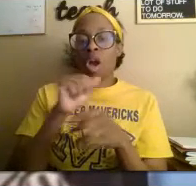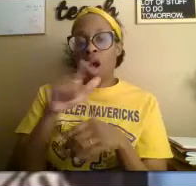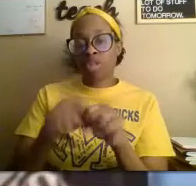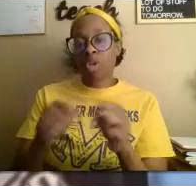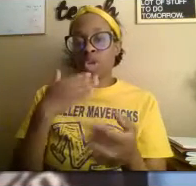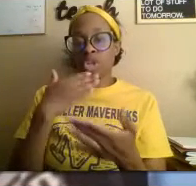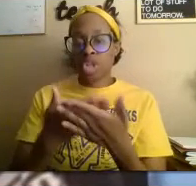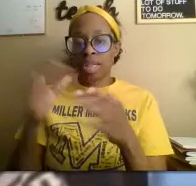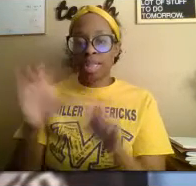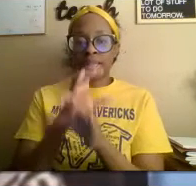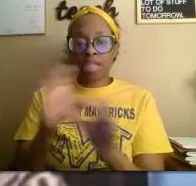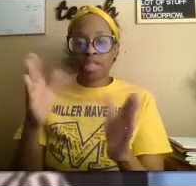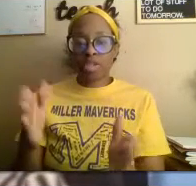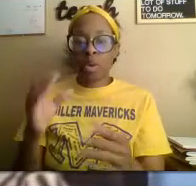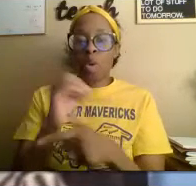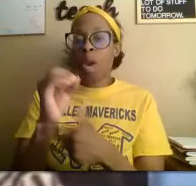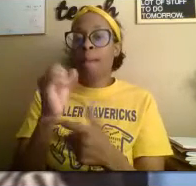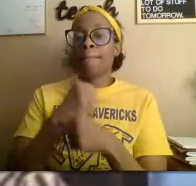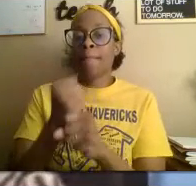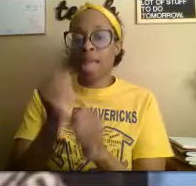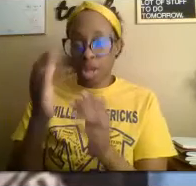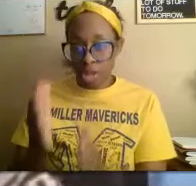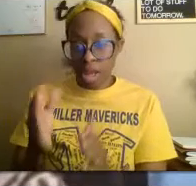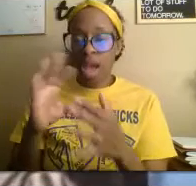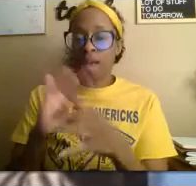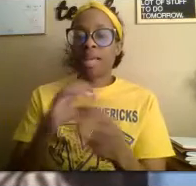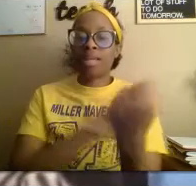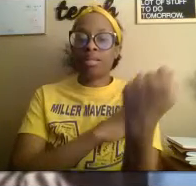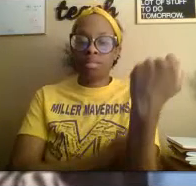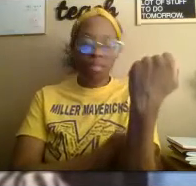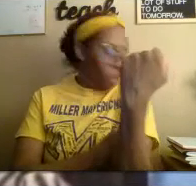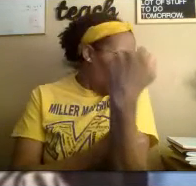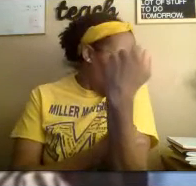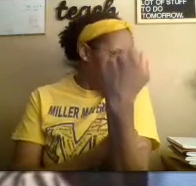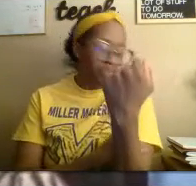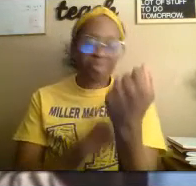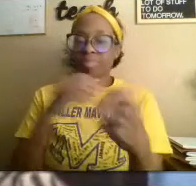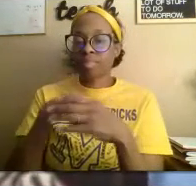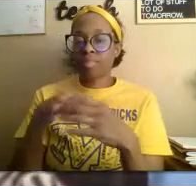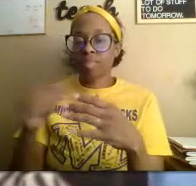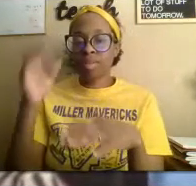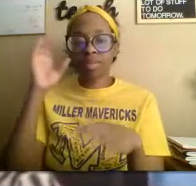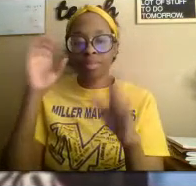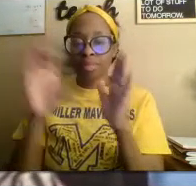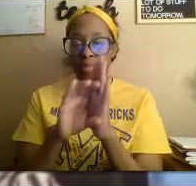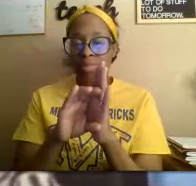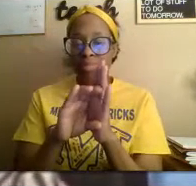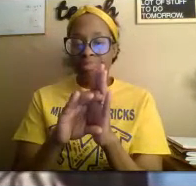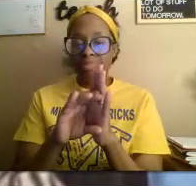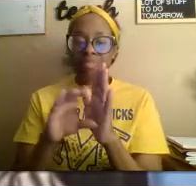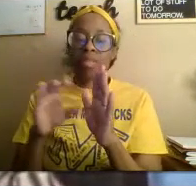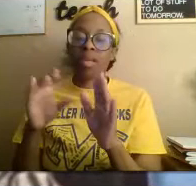good conductors of electrical energy. In the diagram, the metals in the plug and wire